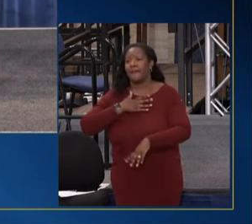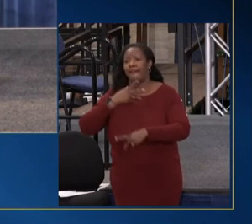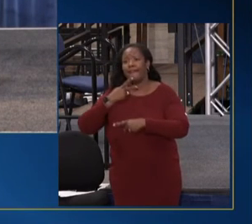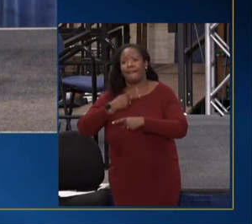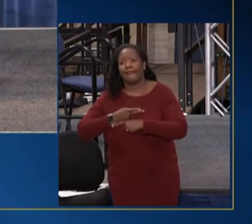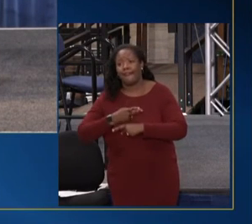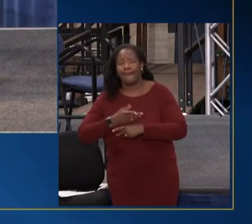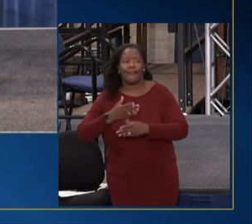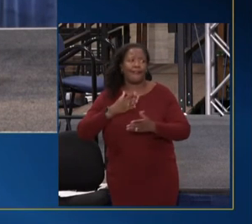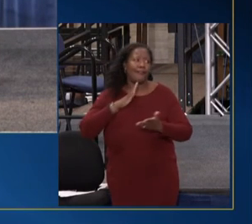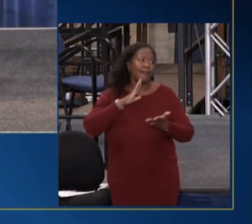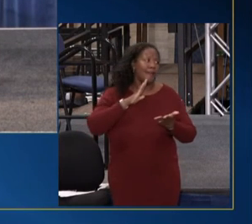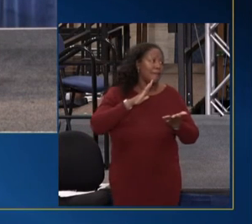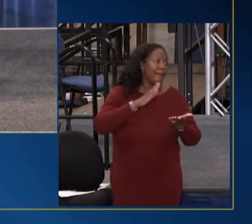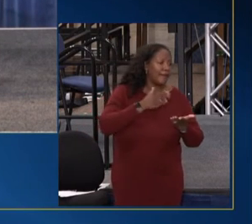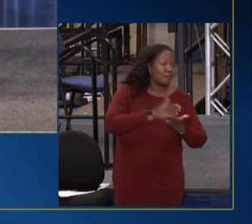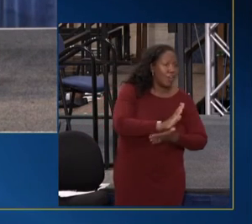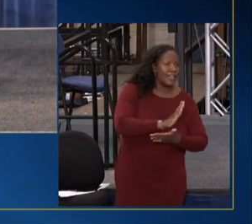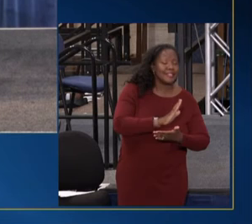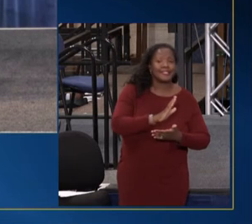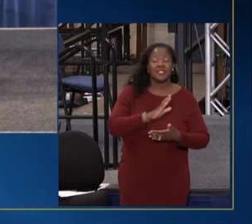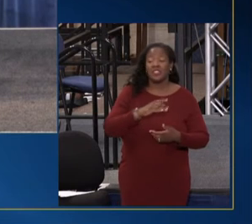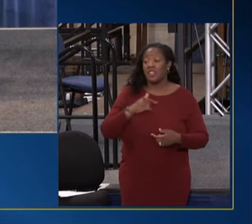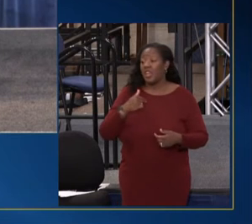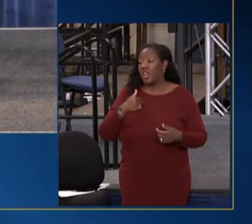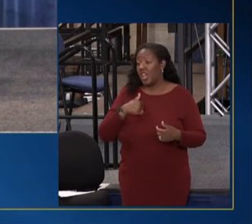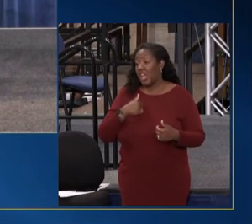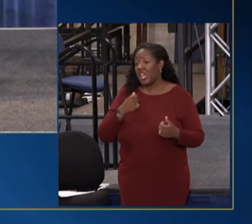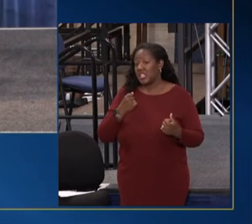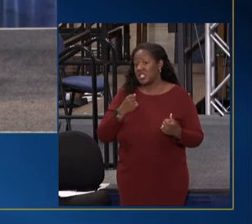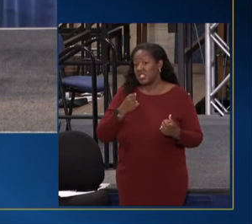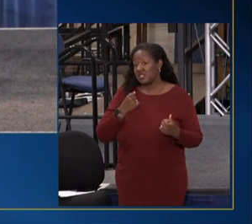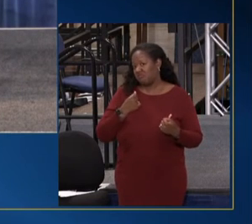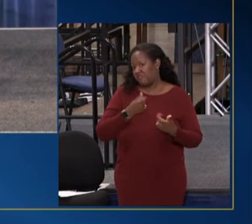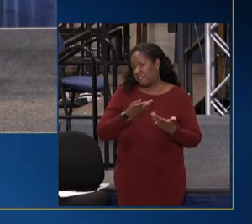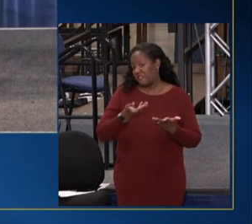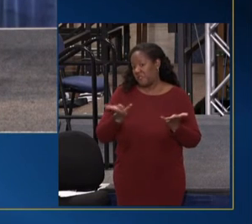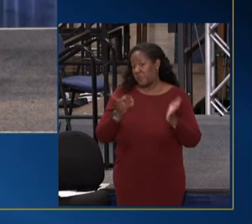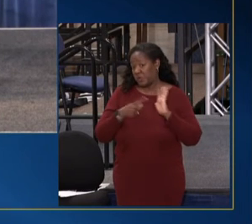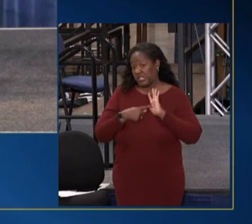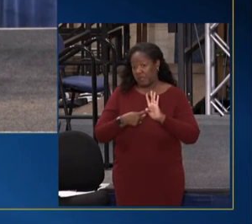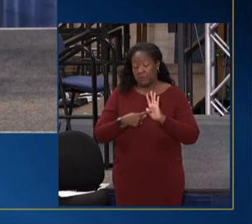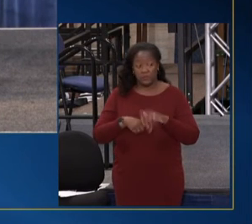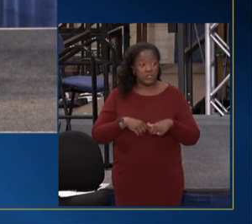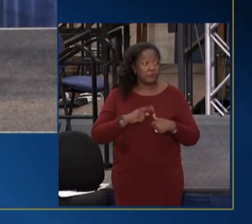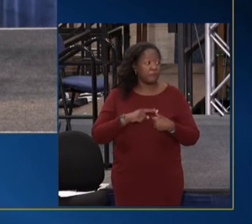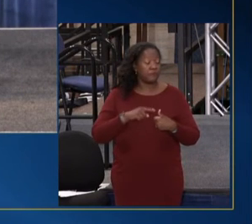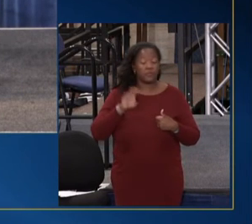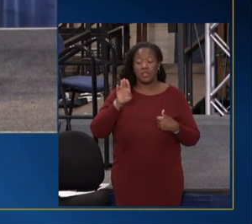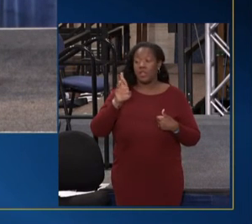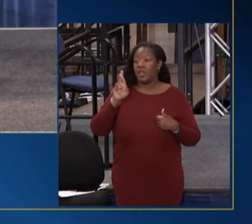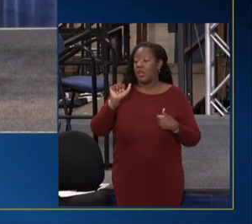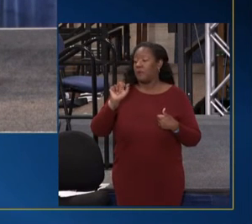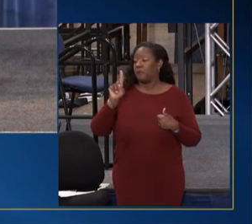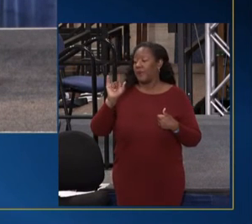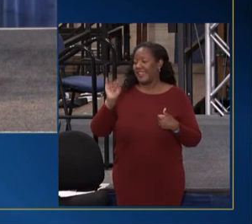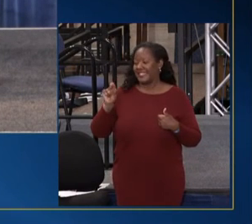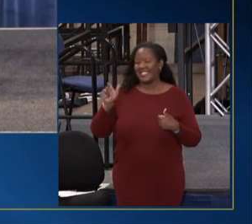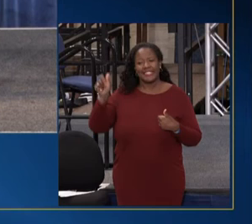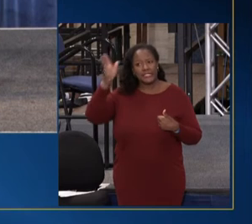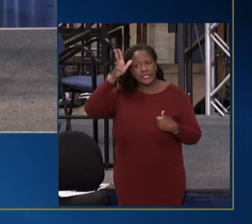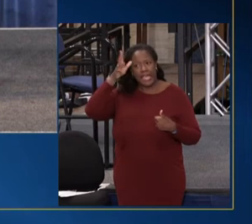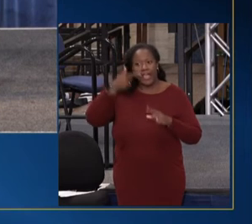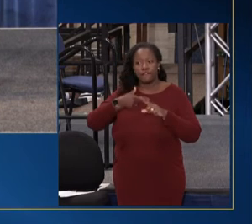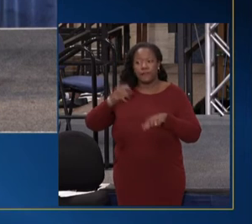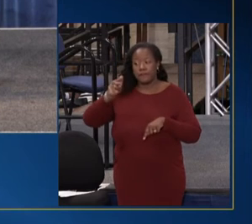take away my rights, right? And I'll bring a couple of them to mind for us, right? We had Brandon, the dad from Missouri. I don't know if